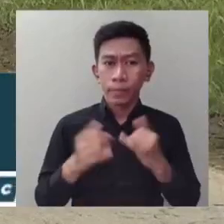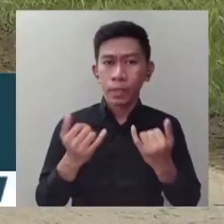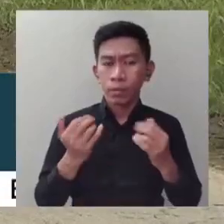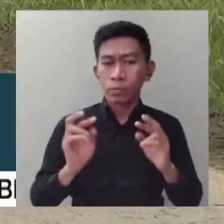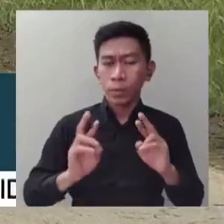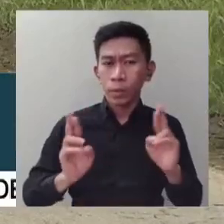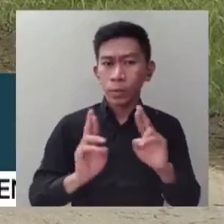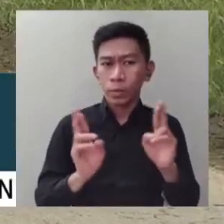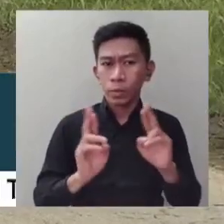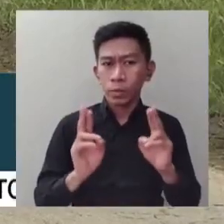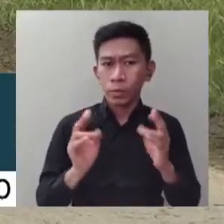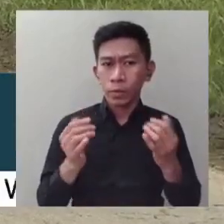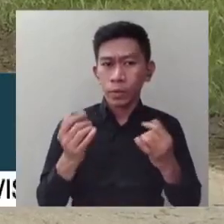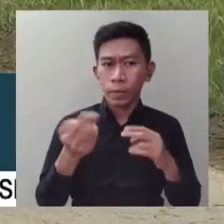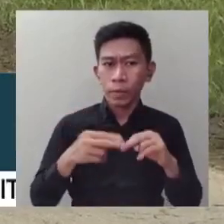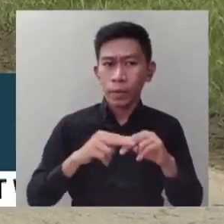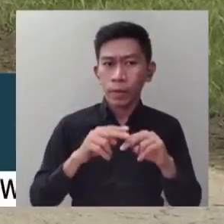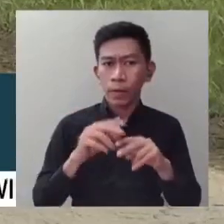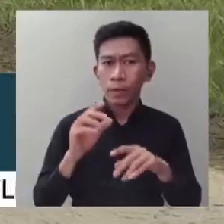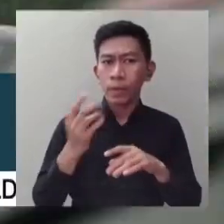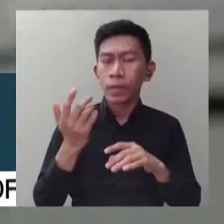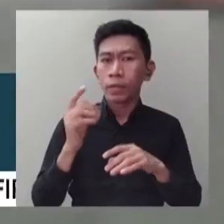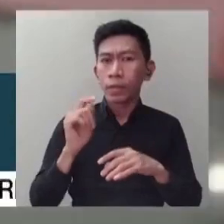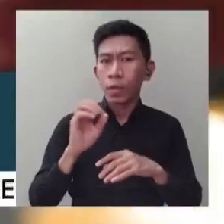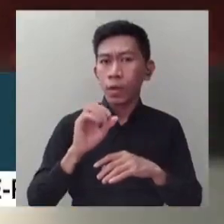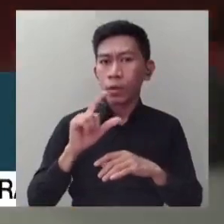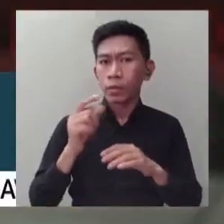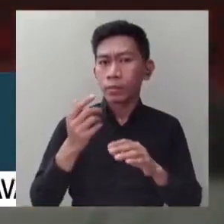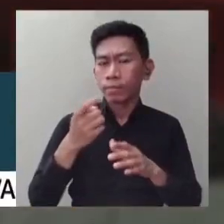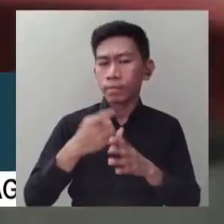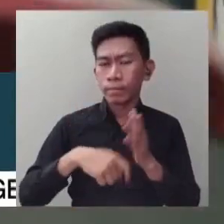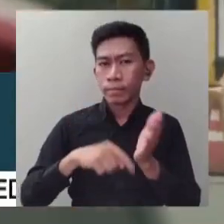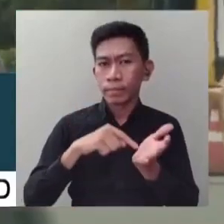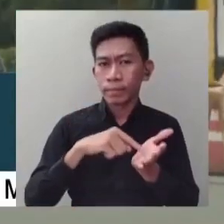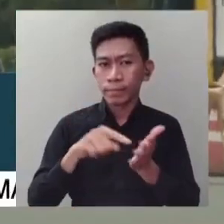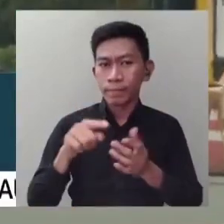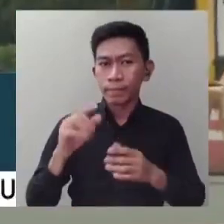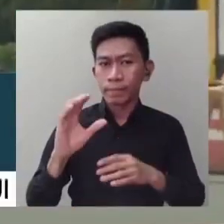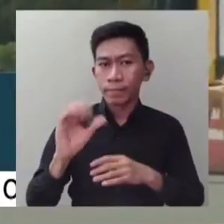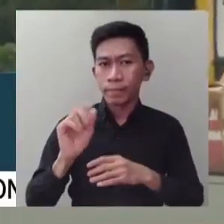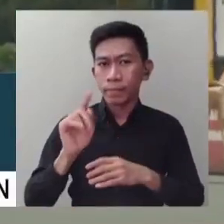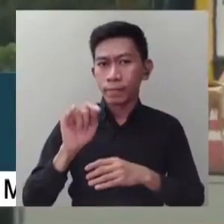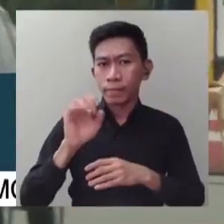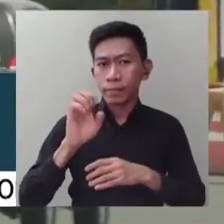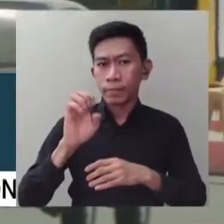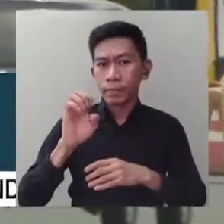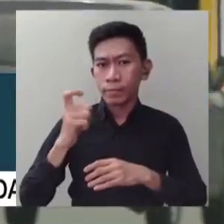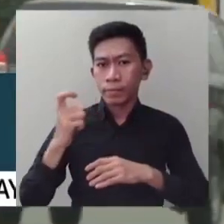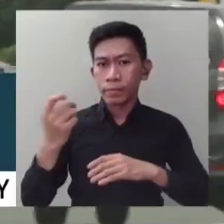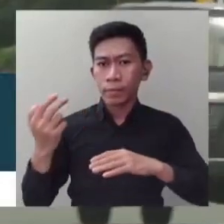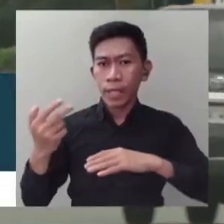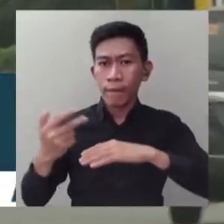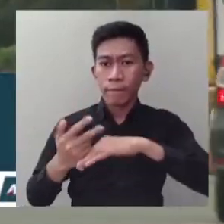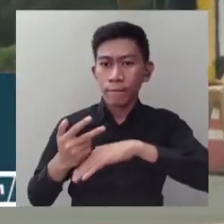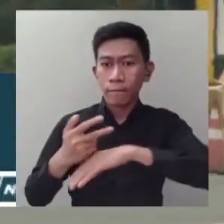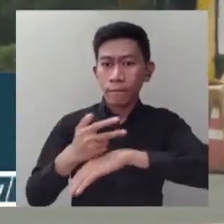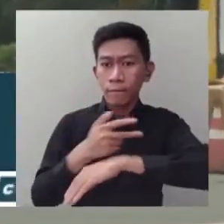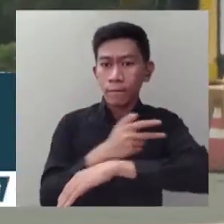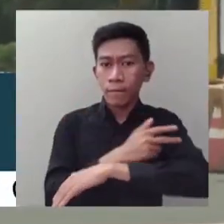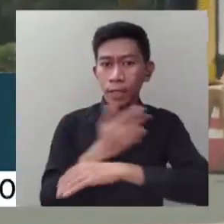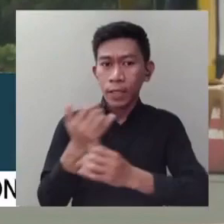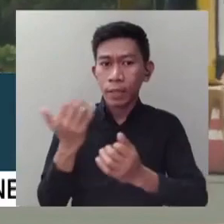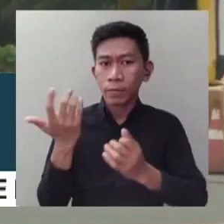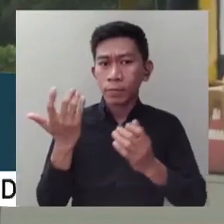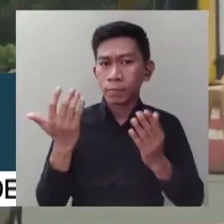today, August 21. That's on a holiday Monday. The Manila-Cavite Toll Expressway, or Cavitex, is not expecting much motorists